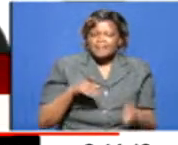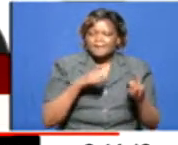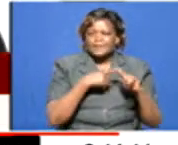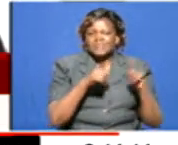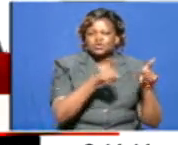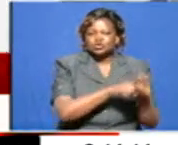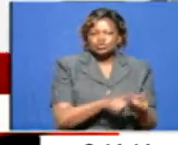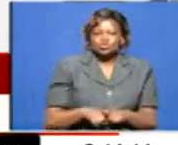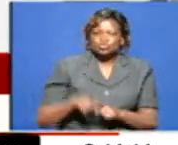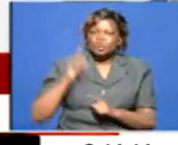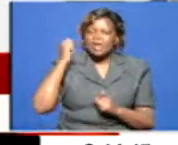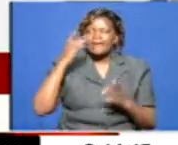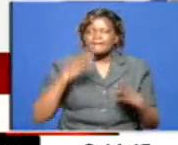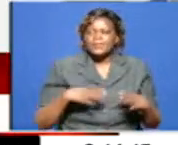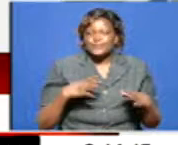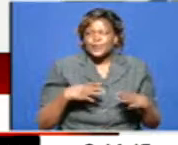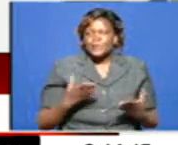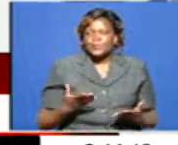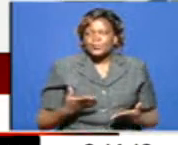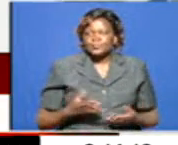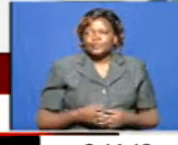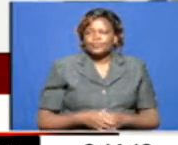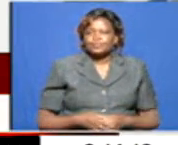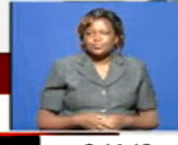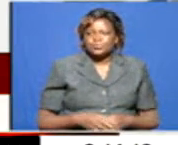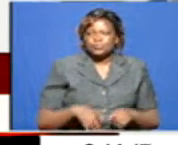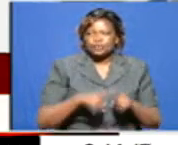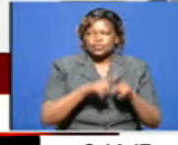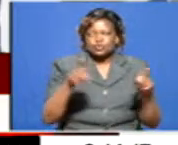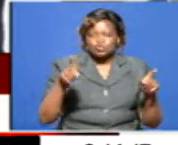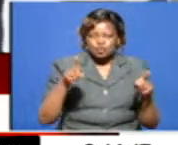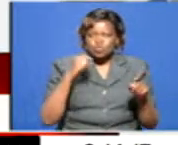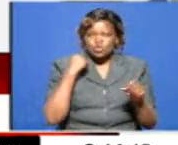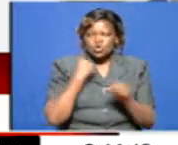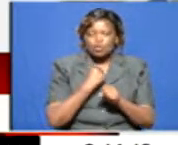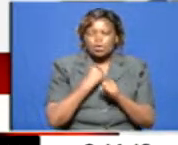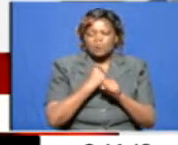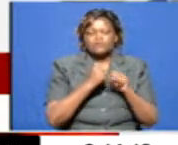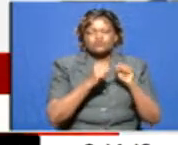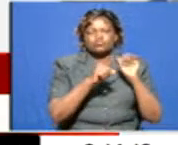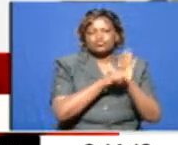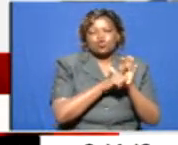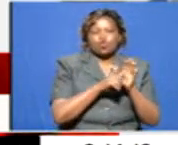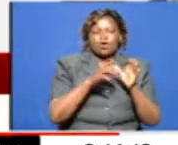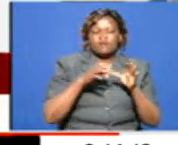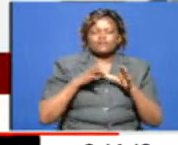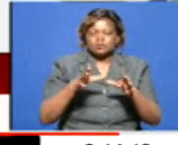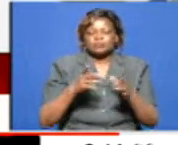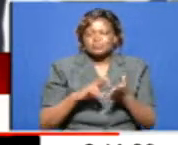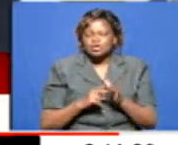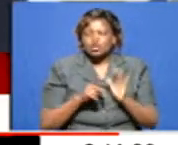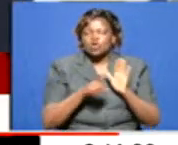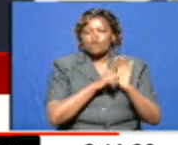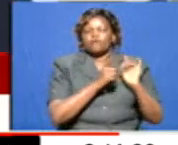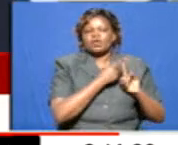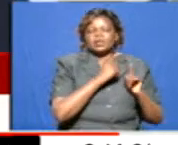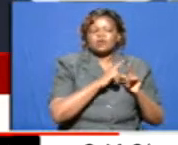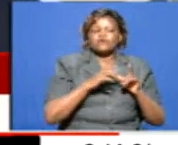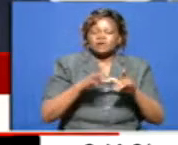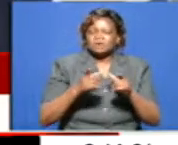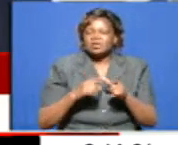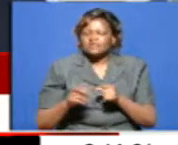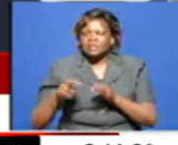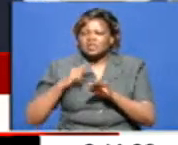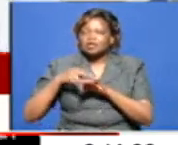of Kenyans. If you are in law enforcement, law comes before enforcement. If you are in national